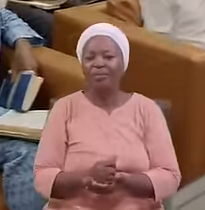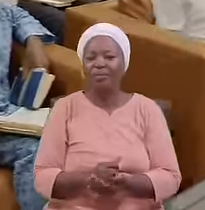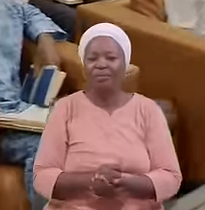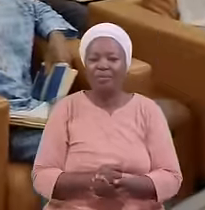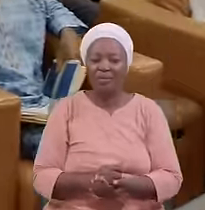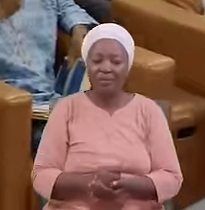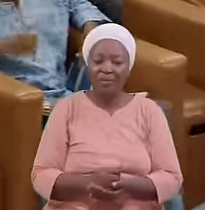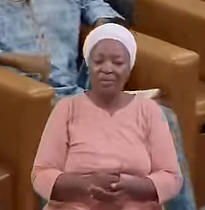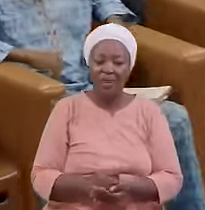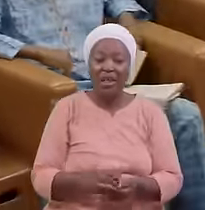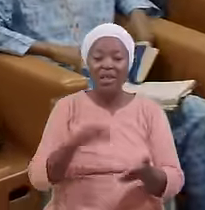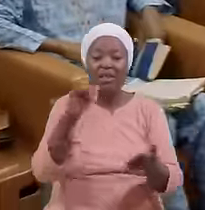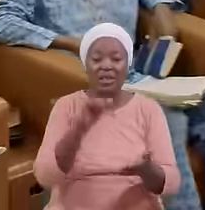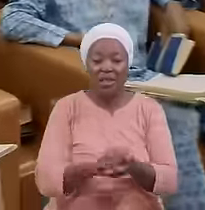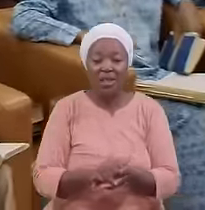That's what